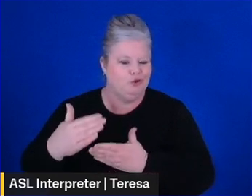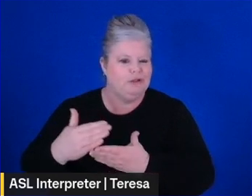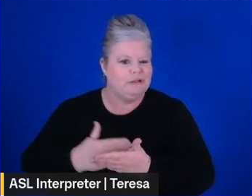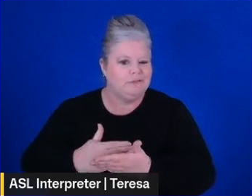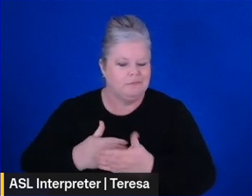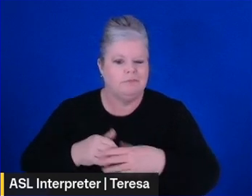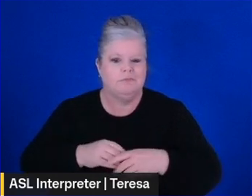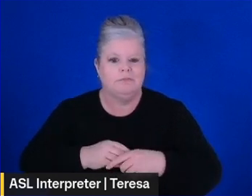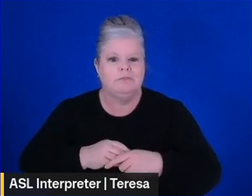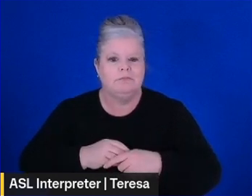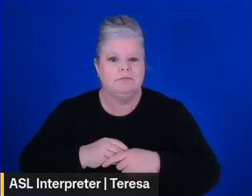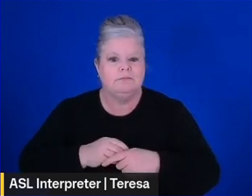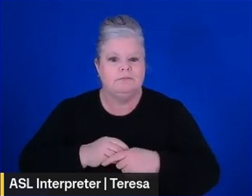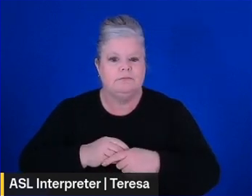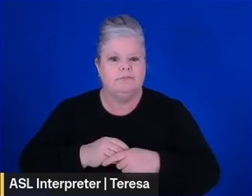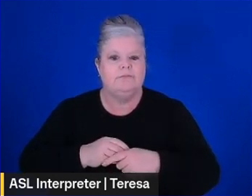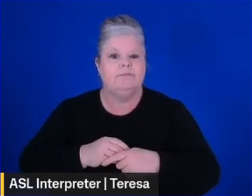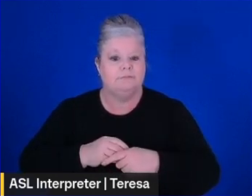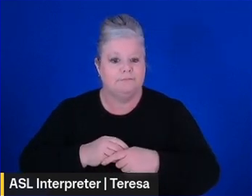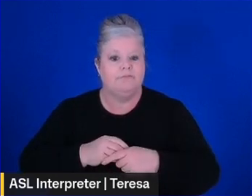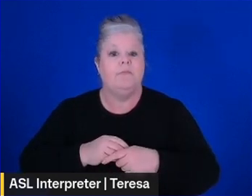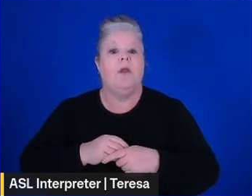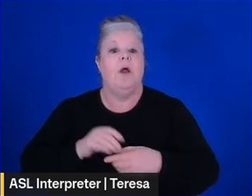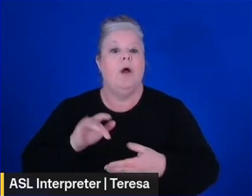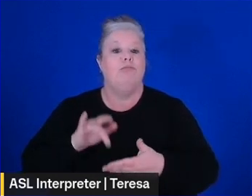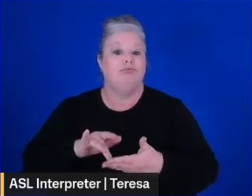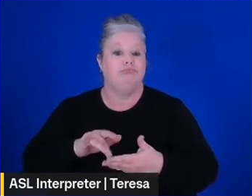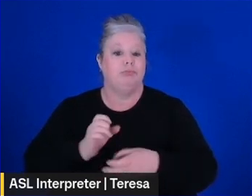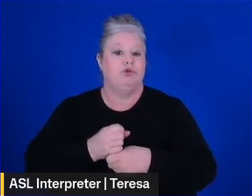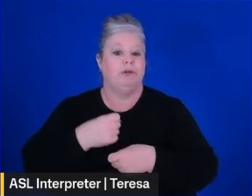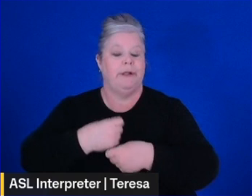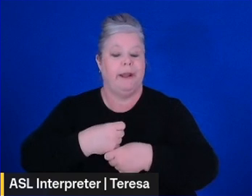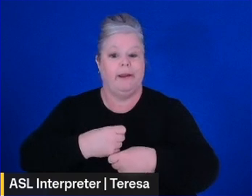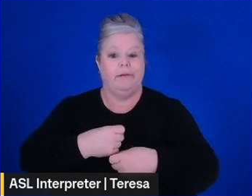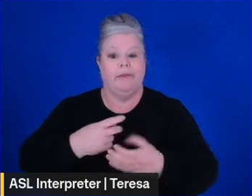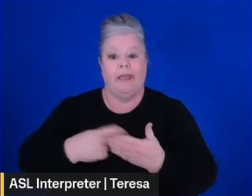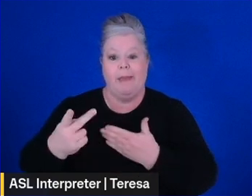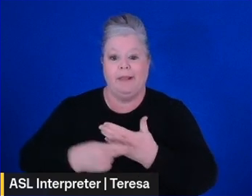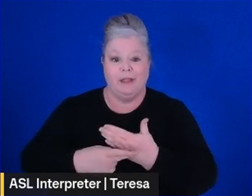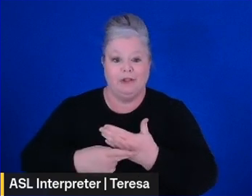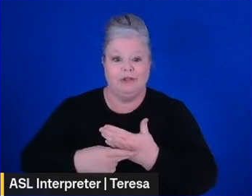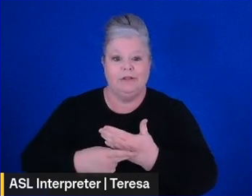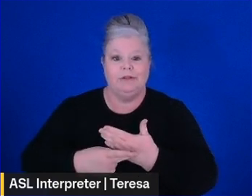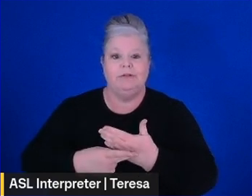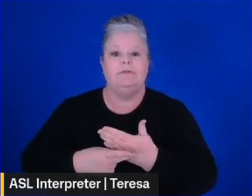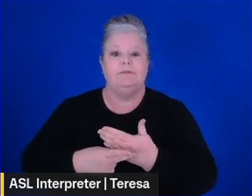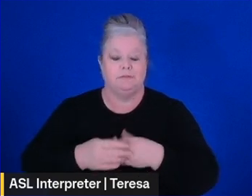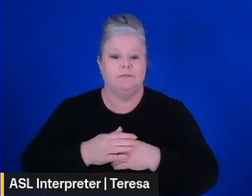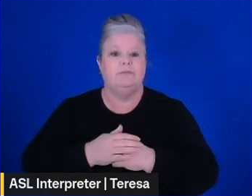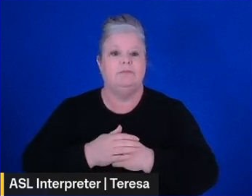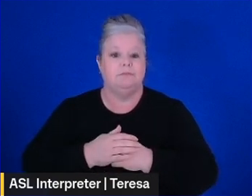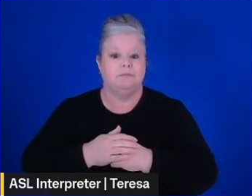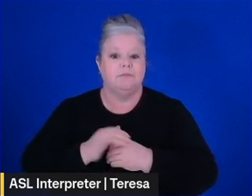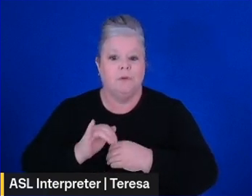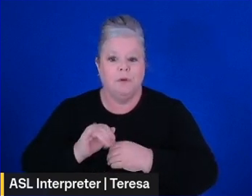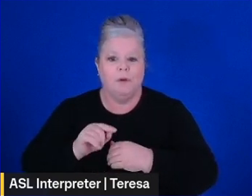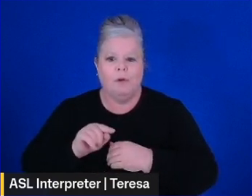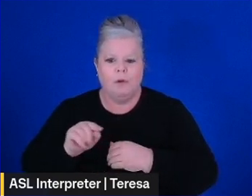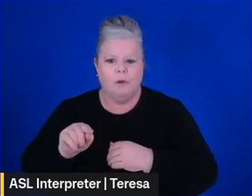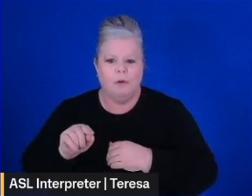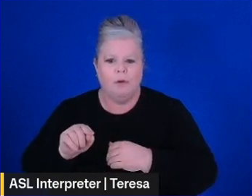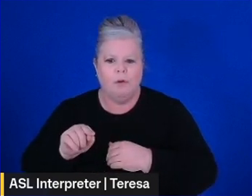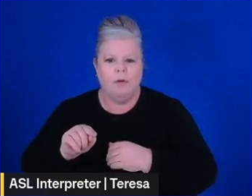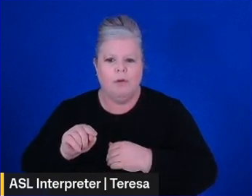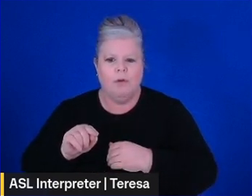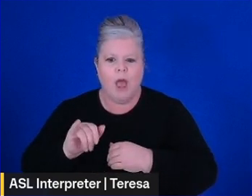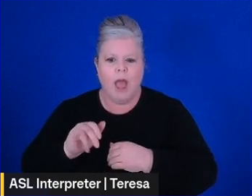and validate and create the application. Also for create item data template, I think it's